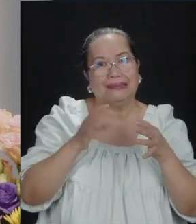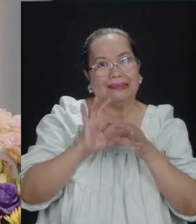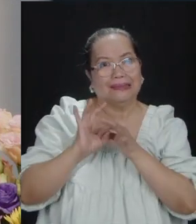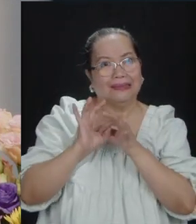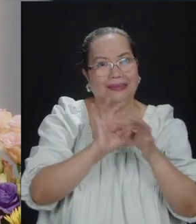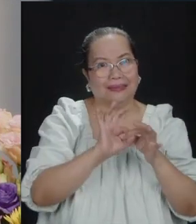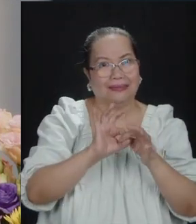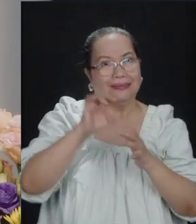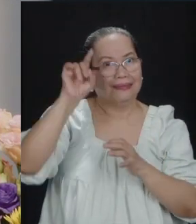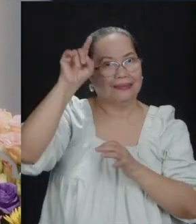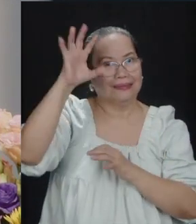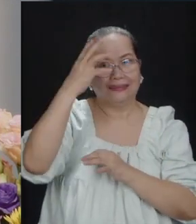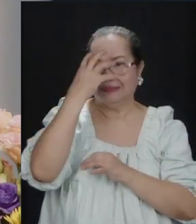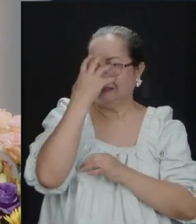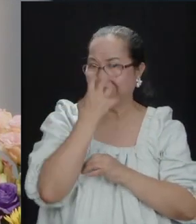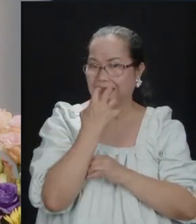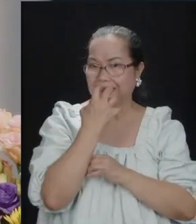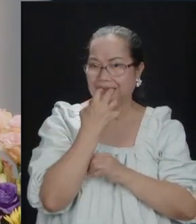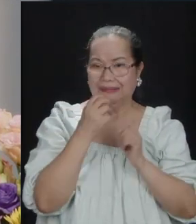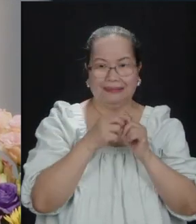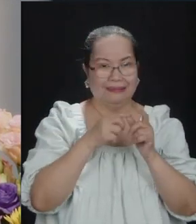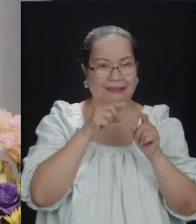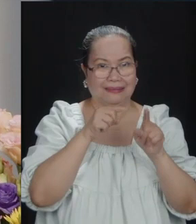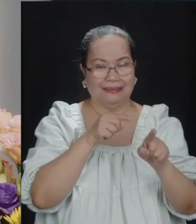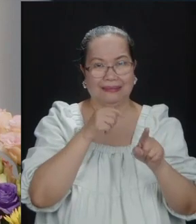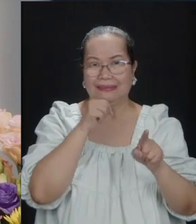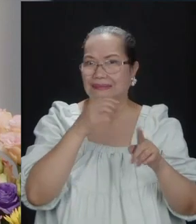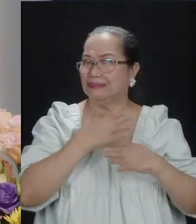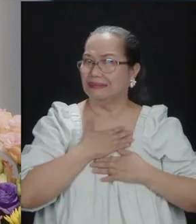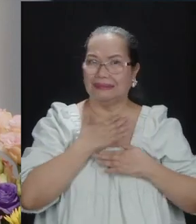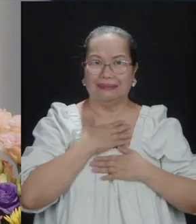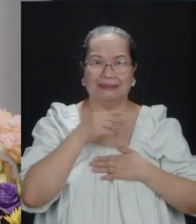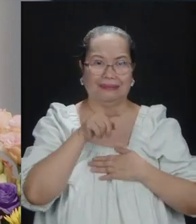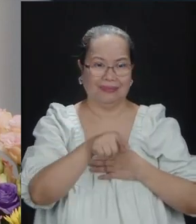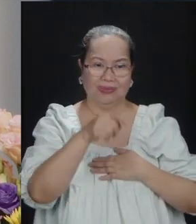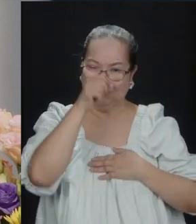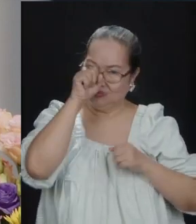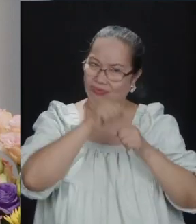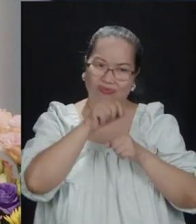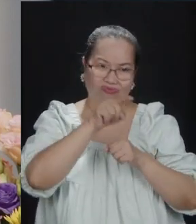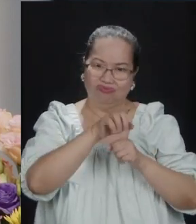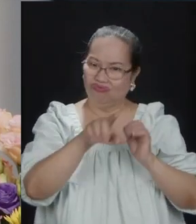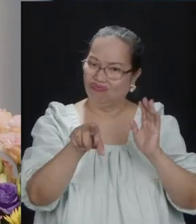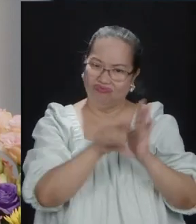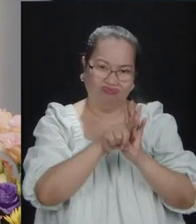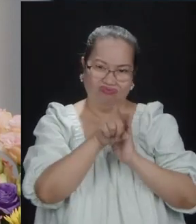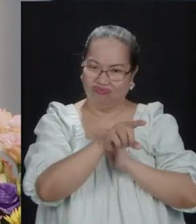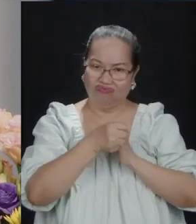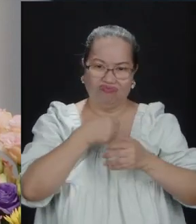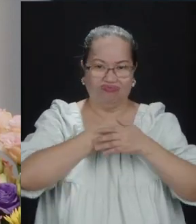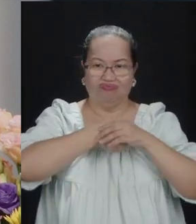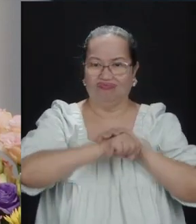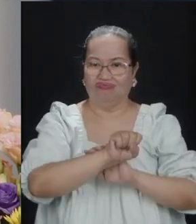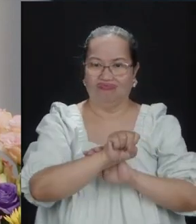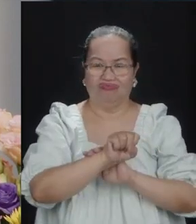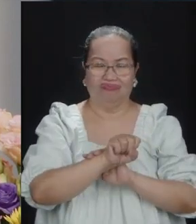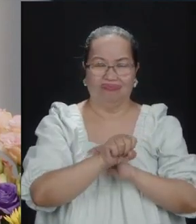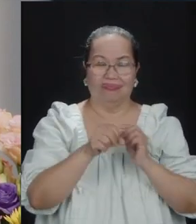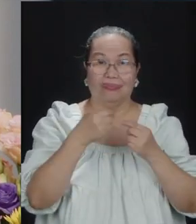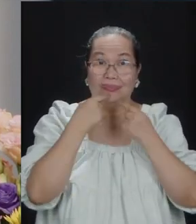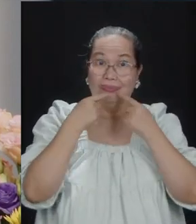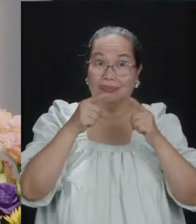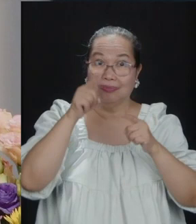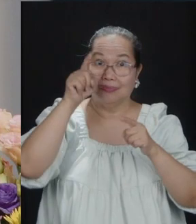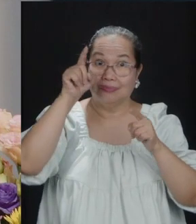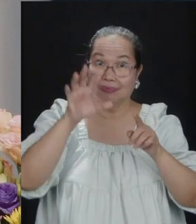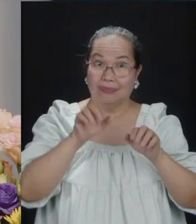it with God's displeasure. It was a curse because God told them to multiply, and the